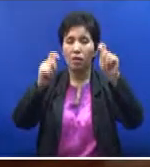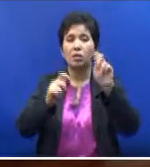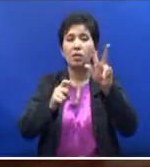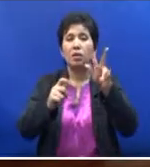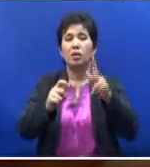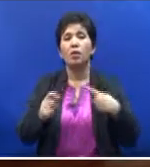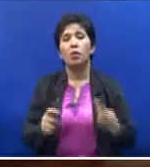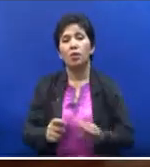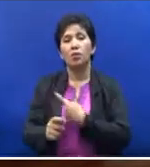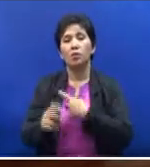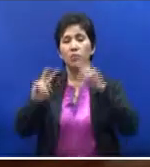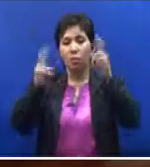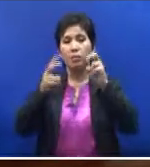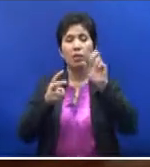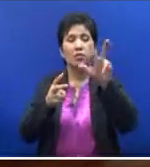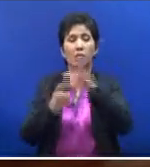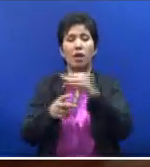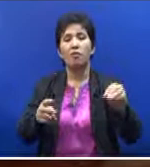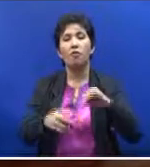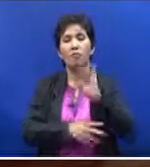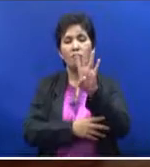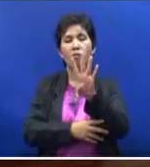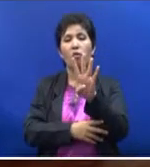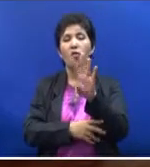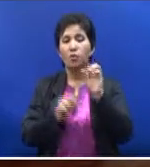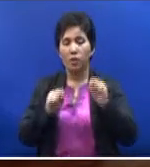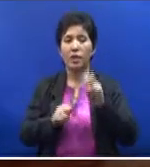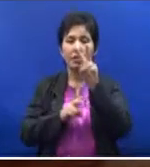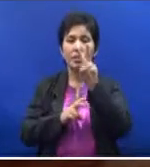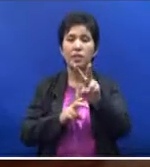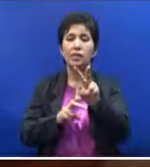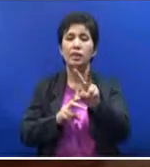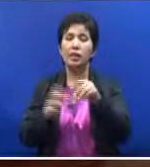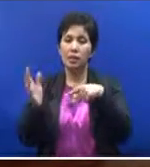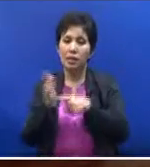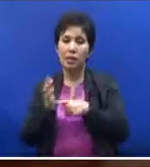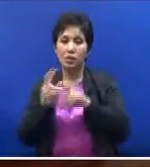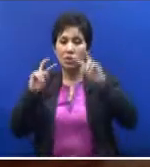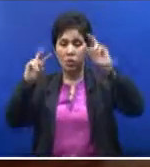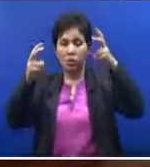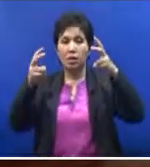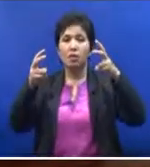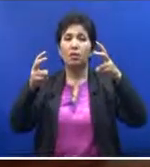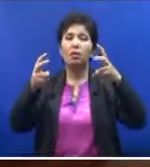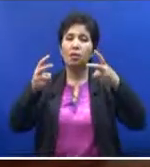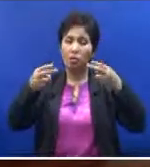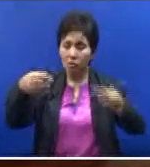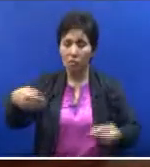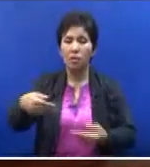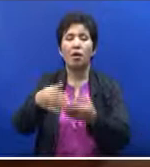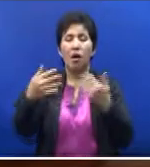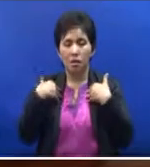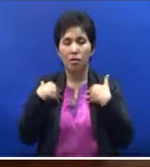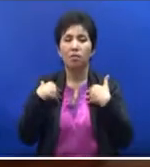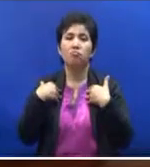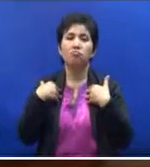to cover topic 3 and 4, whereby you can see that each topics are interrelated to each